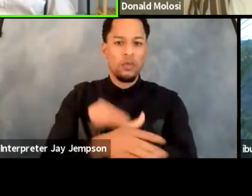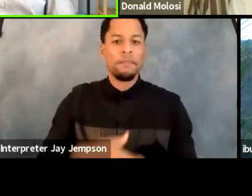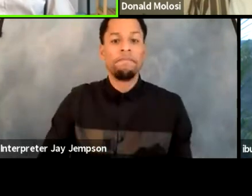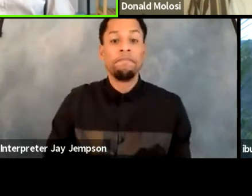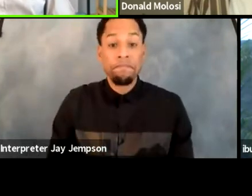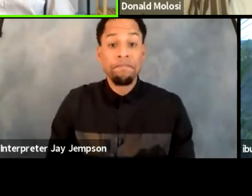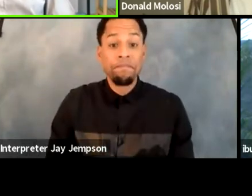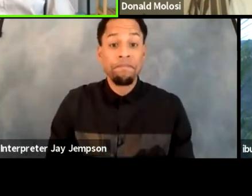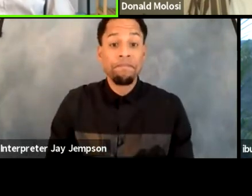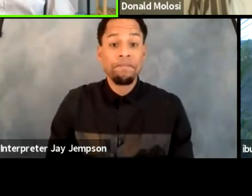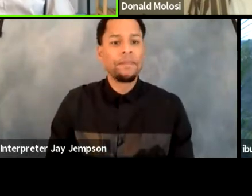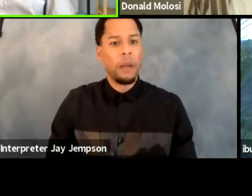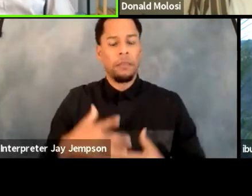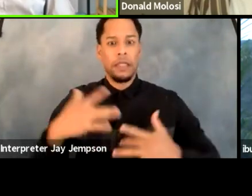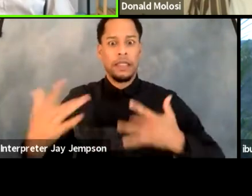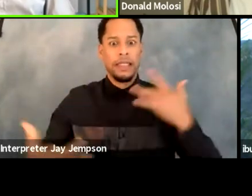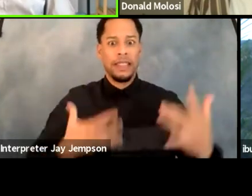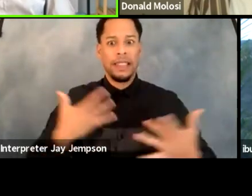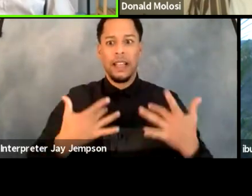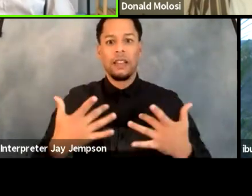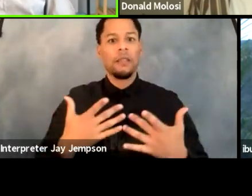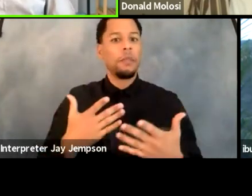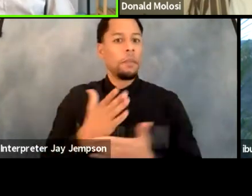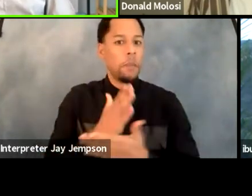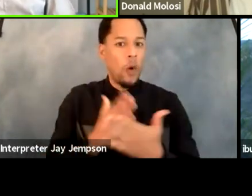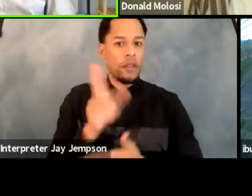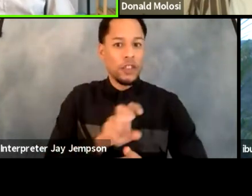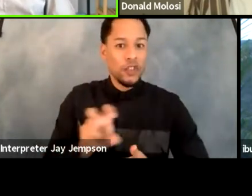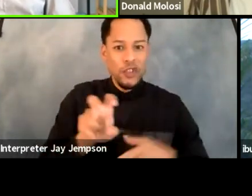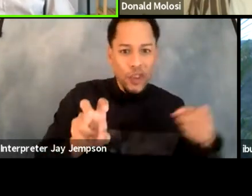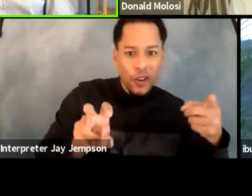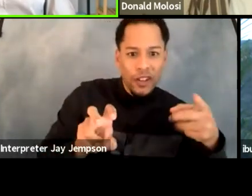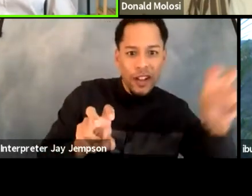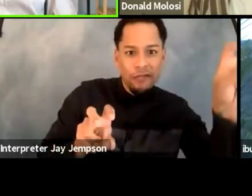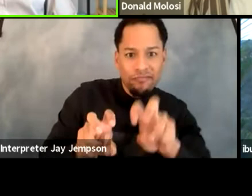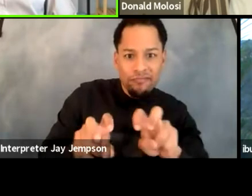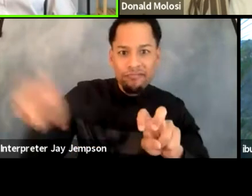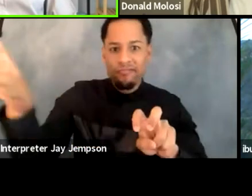this journey with amazing partners such as HowlRound,